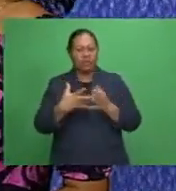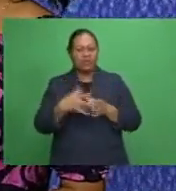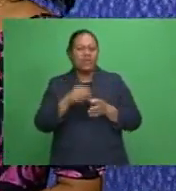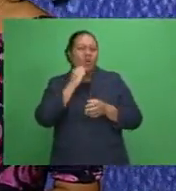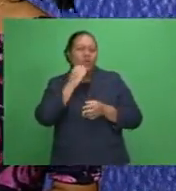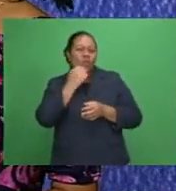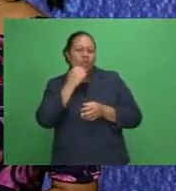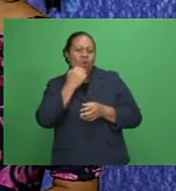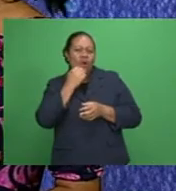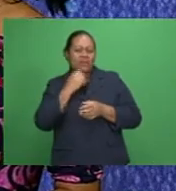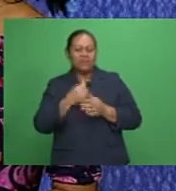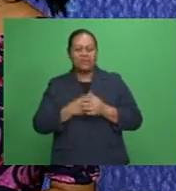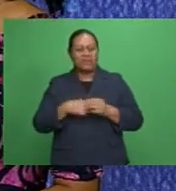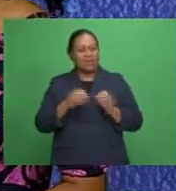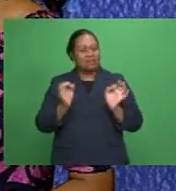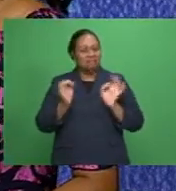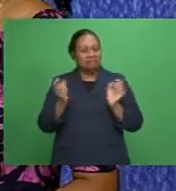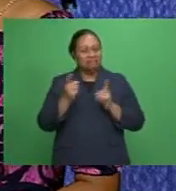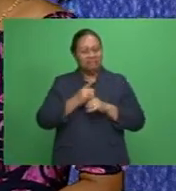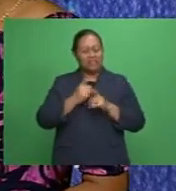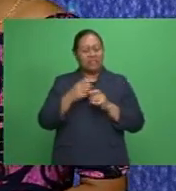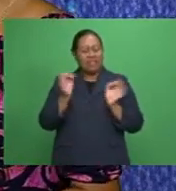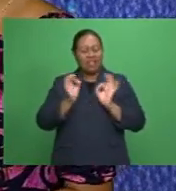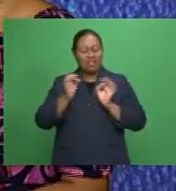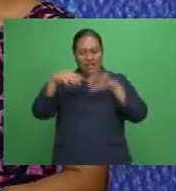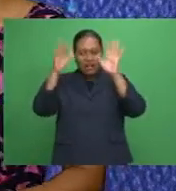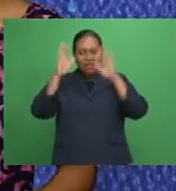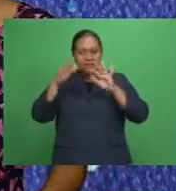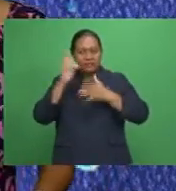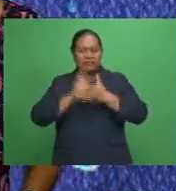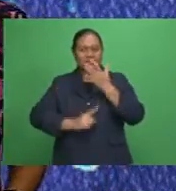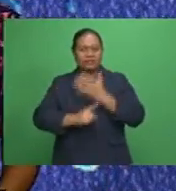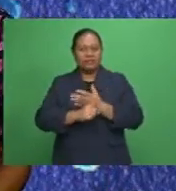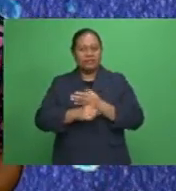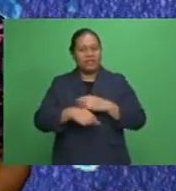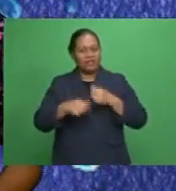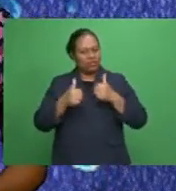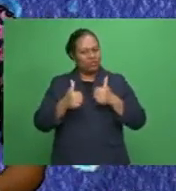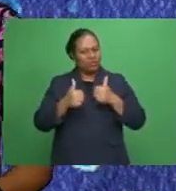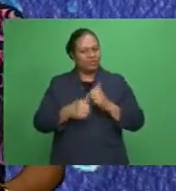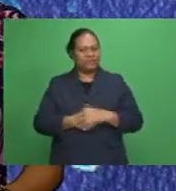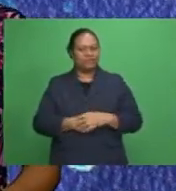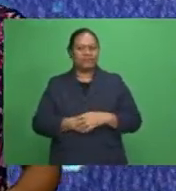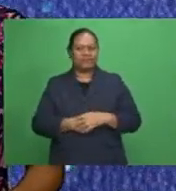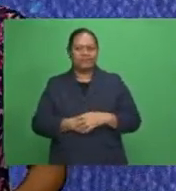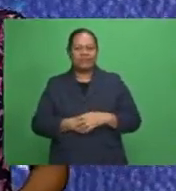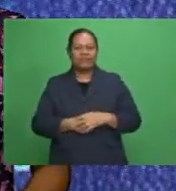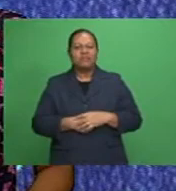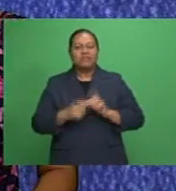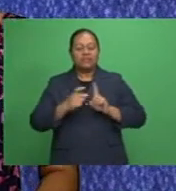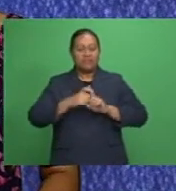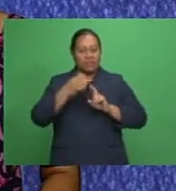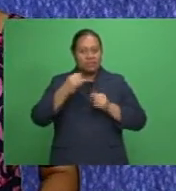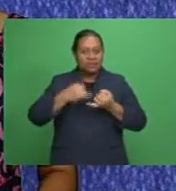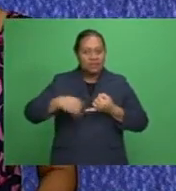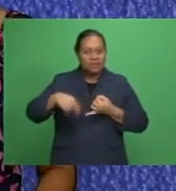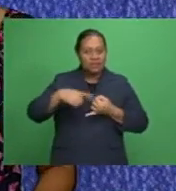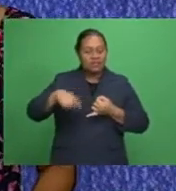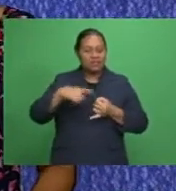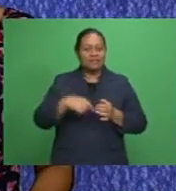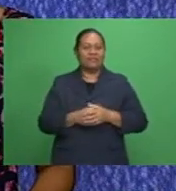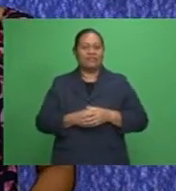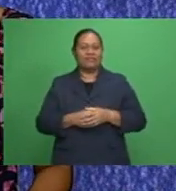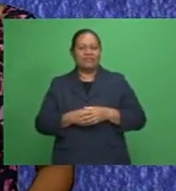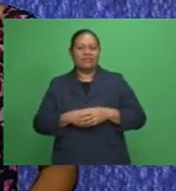is absolutely no chance of showers, so it's a good deal. Eastwards from Peck Harbour to Suva, breezy